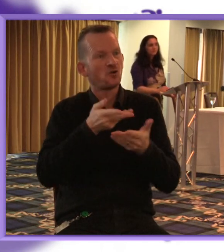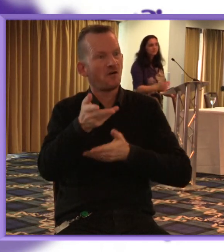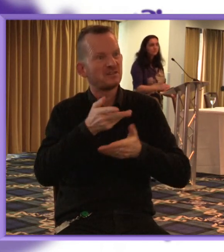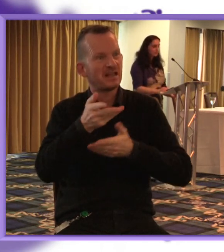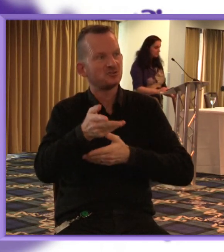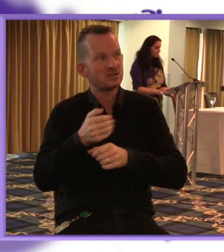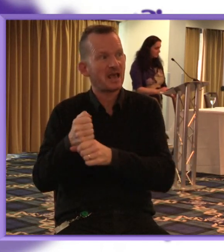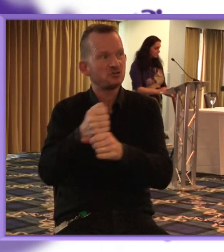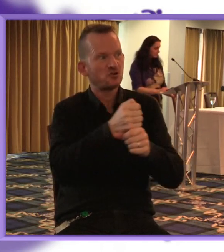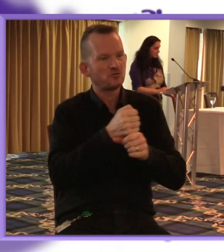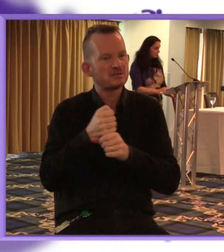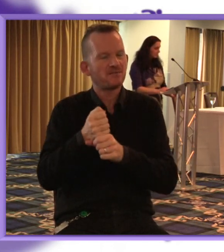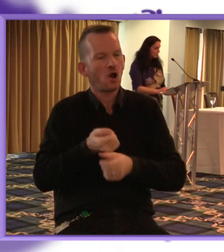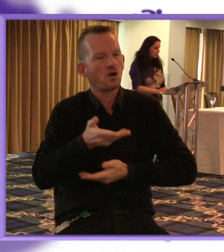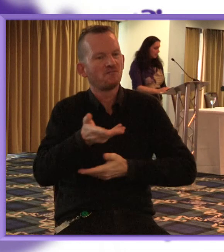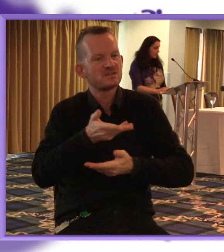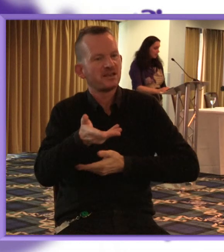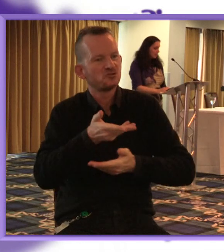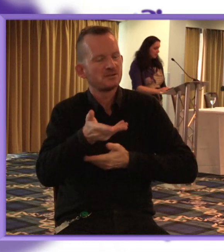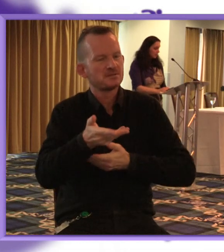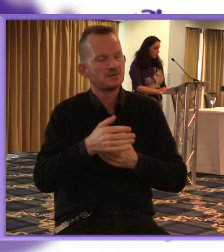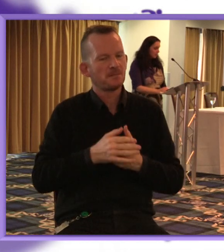is another interesting way of describing the world.